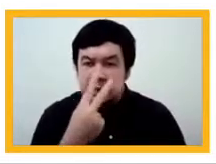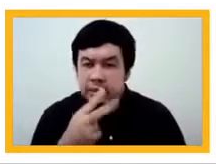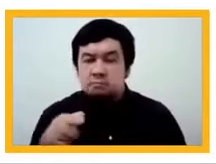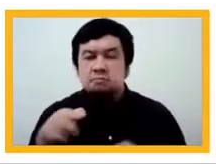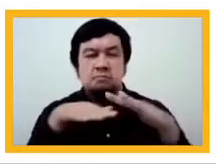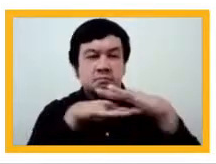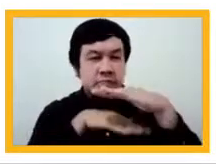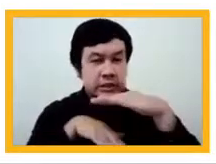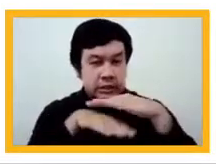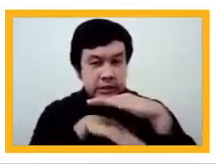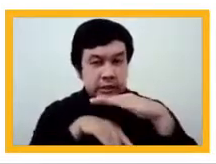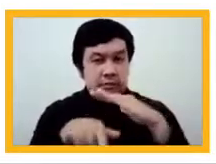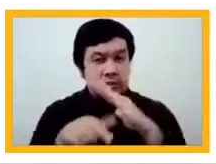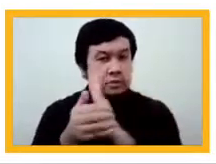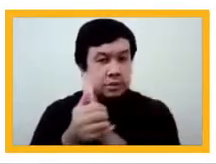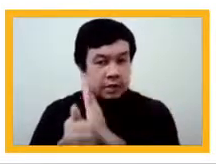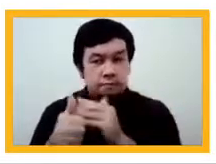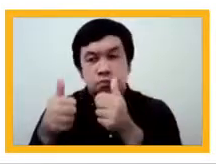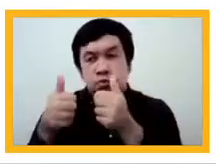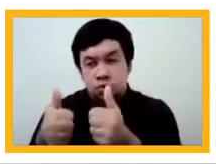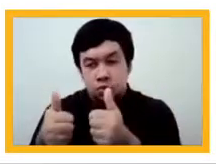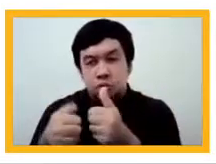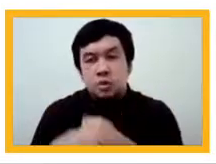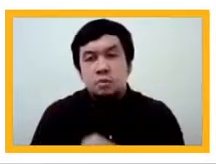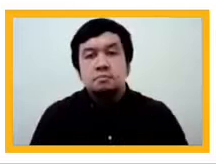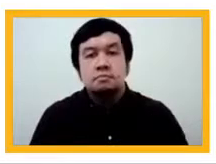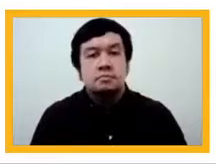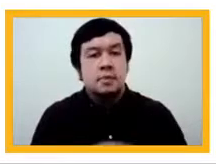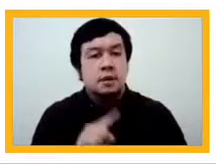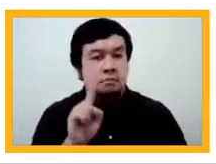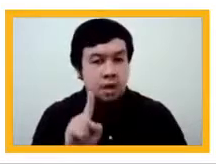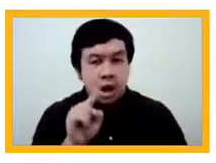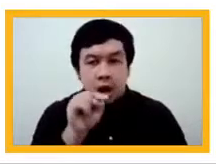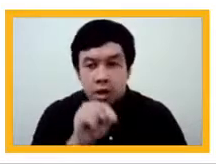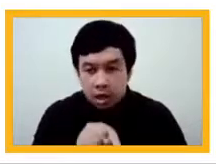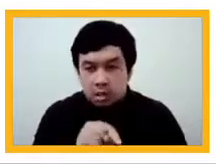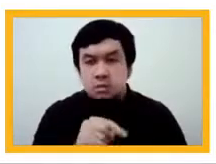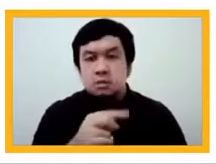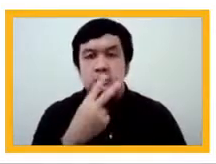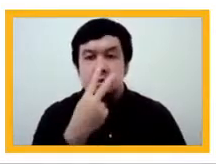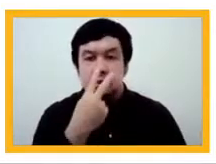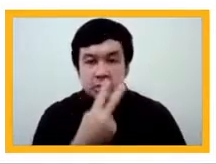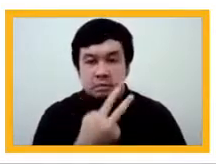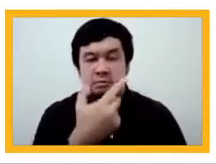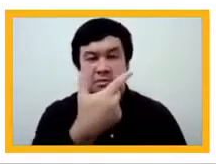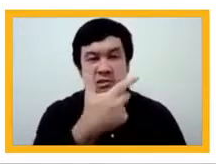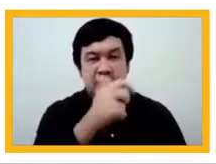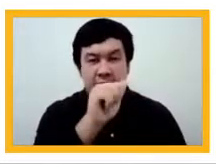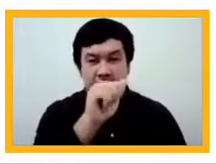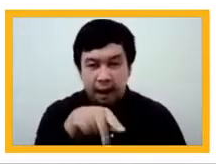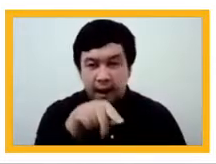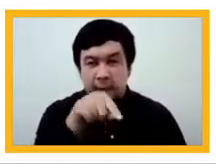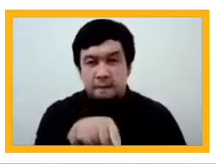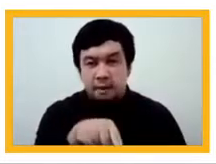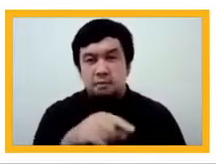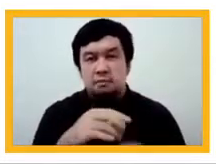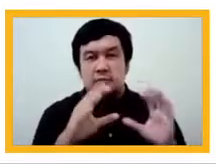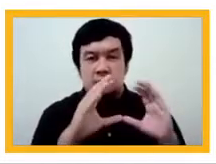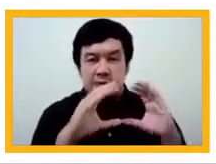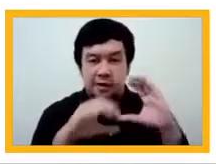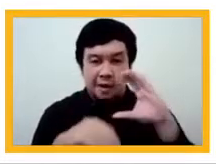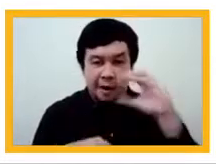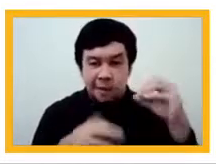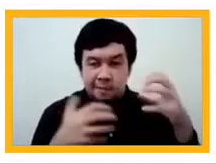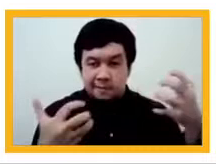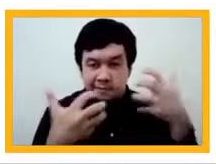skills or general abilities, there is also a gap between what the industry needs and what industry perceives that